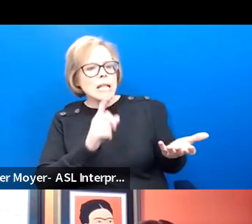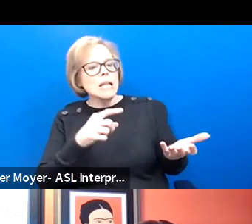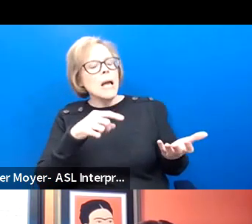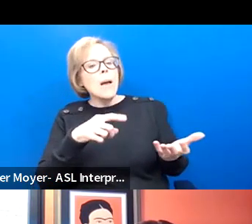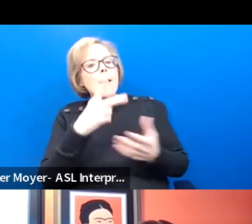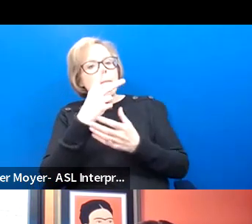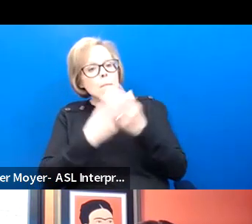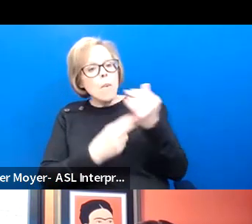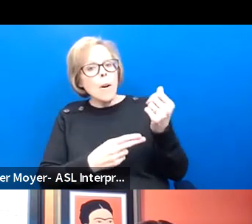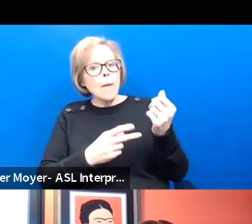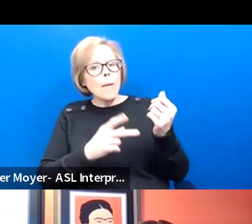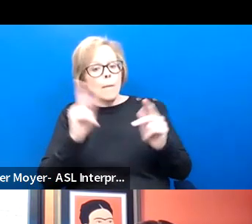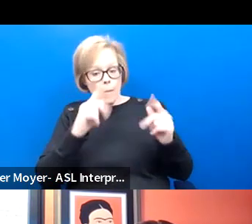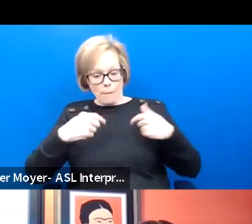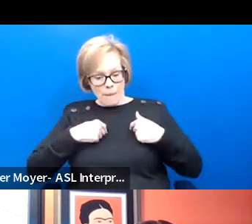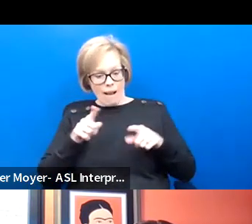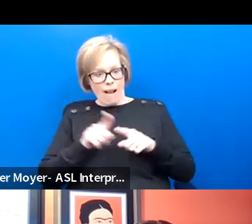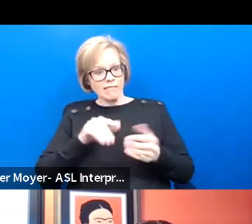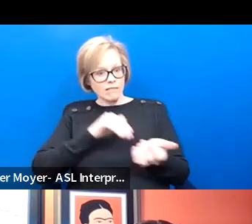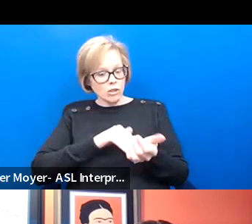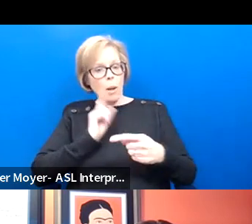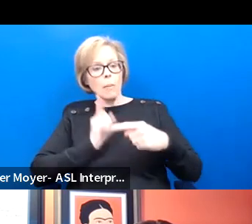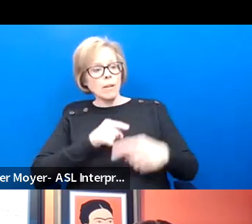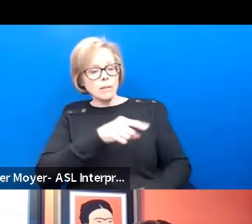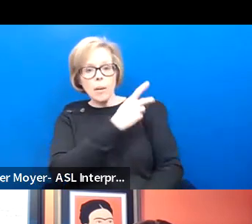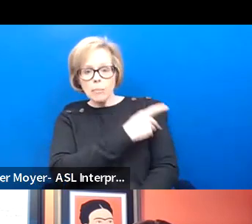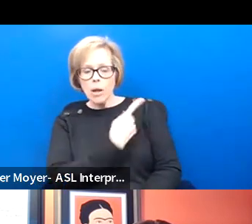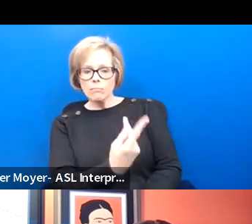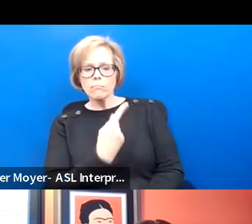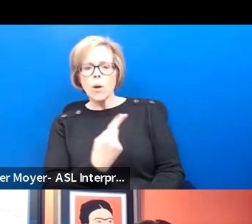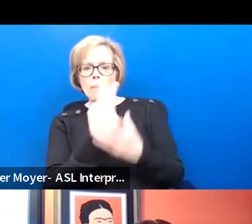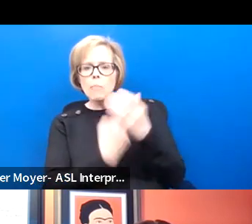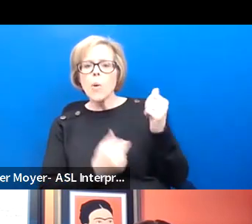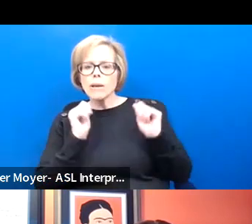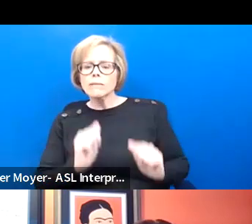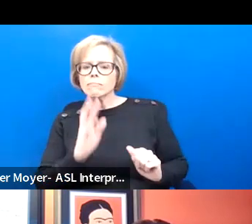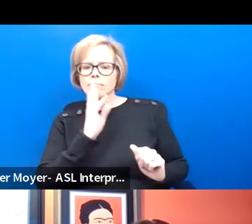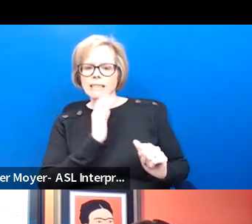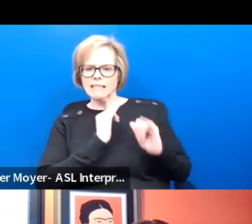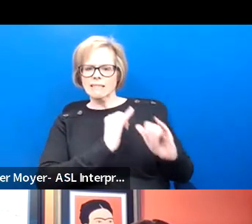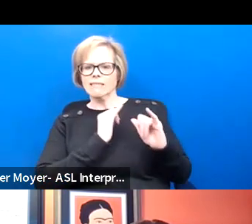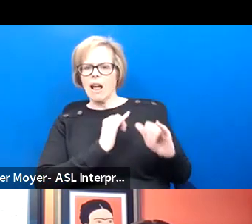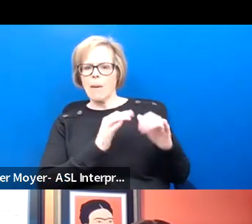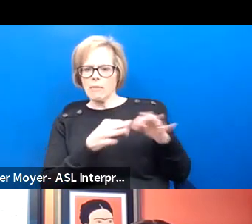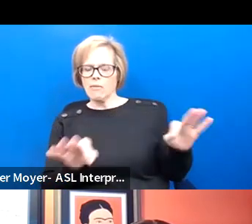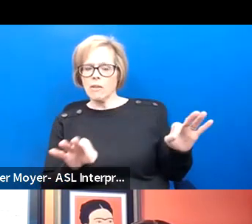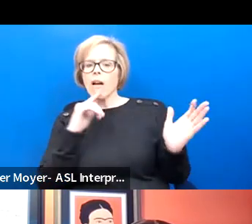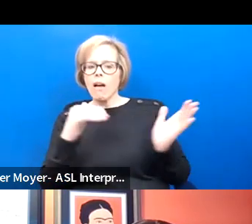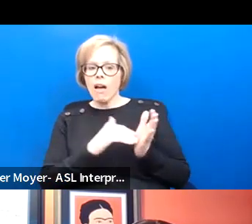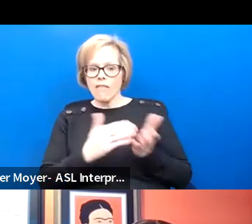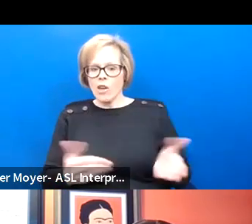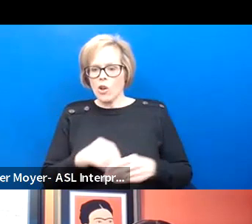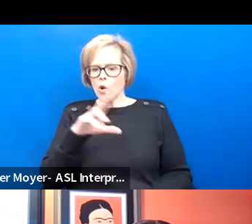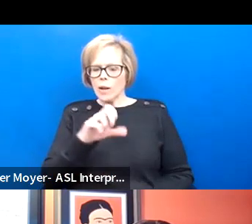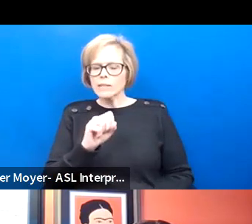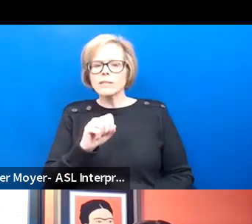both people in the room, me as a physician and then my patient, both of us can speak the same language. A lot of the times in the United States, we